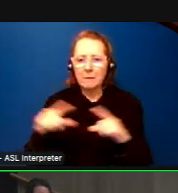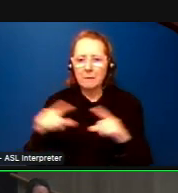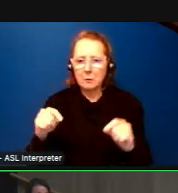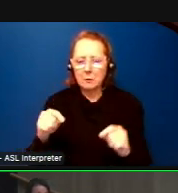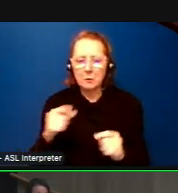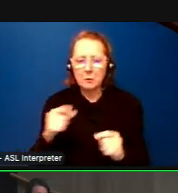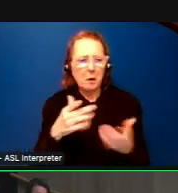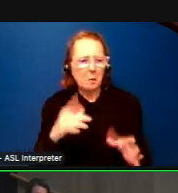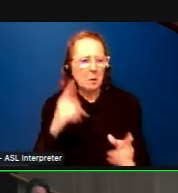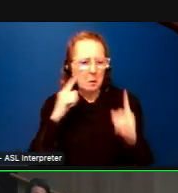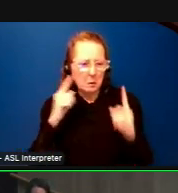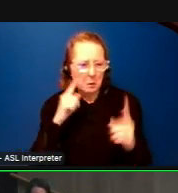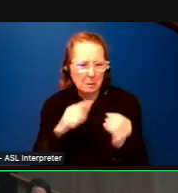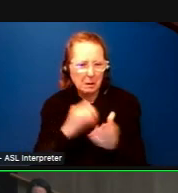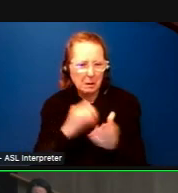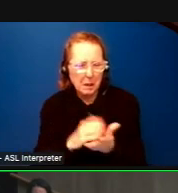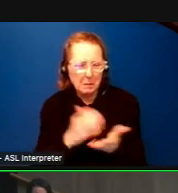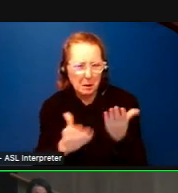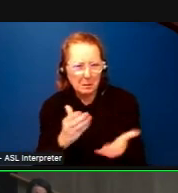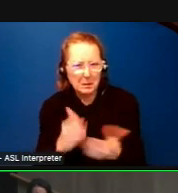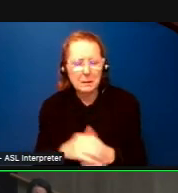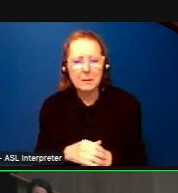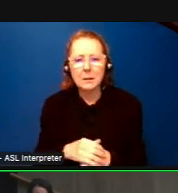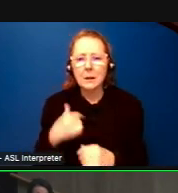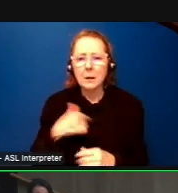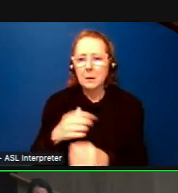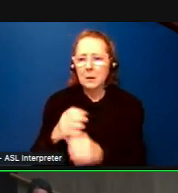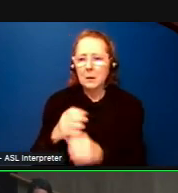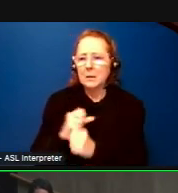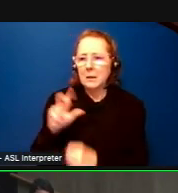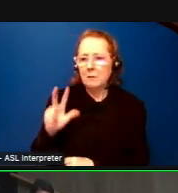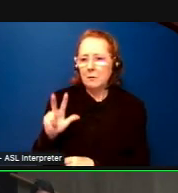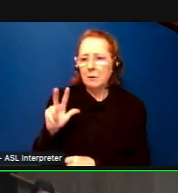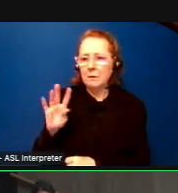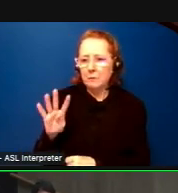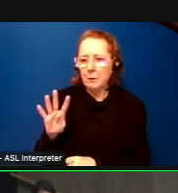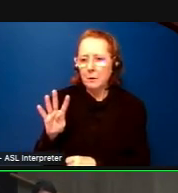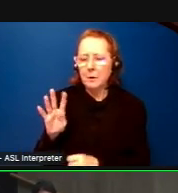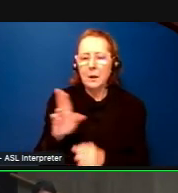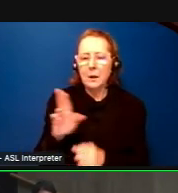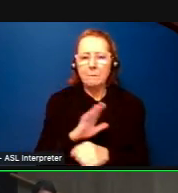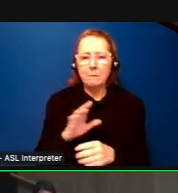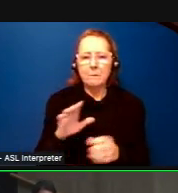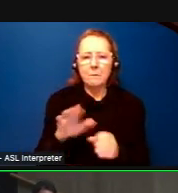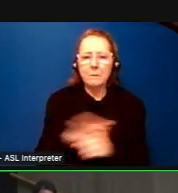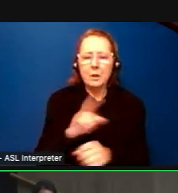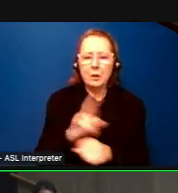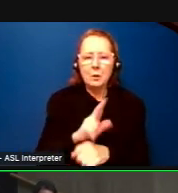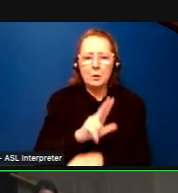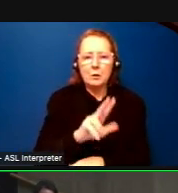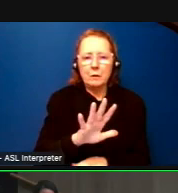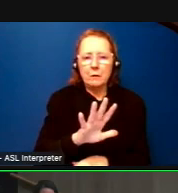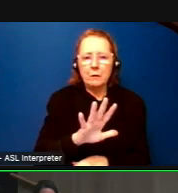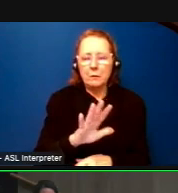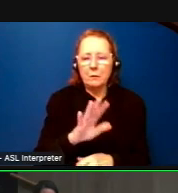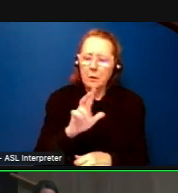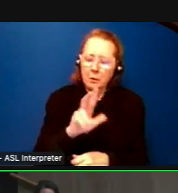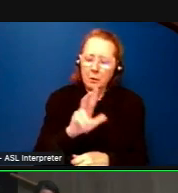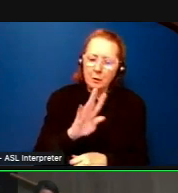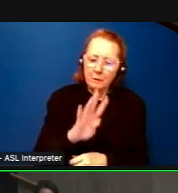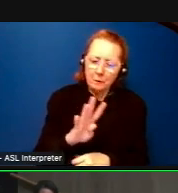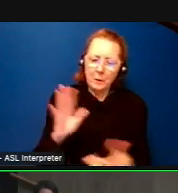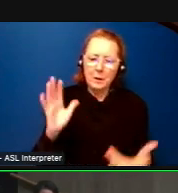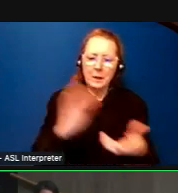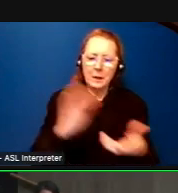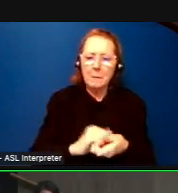community. We have received 34, and we fully utilized 34 in collaboration with